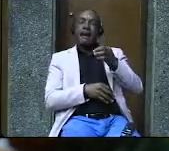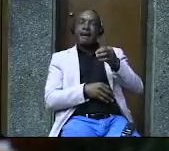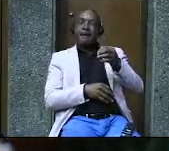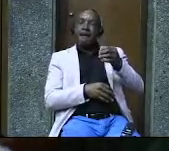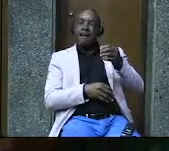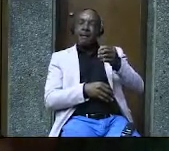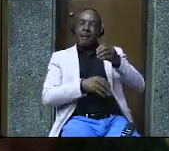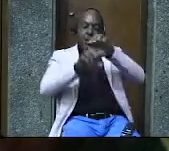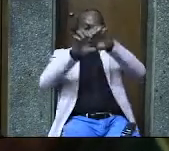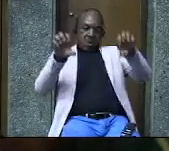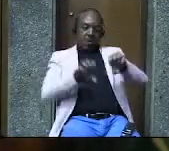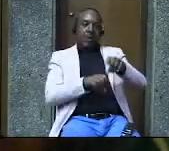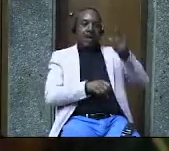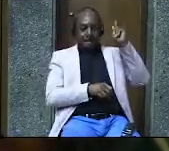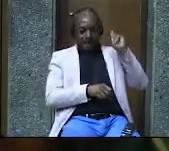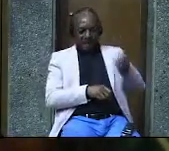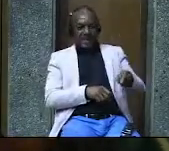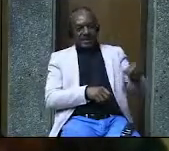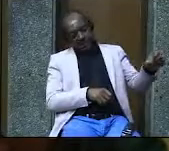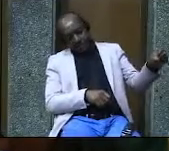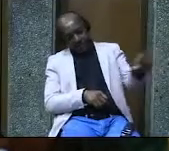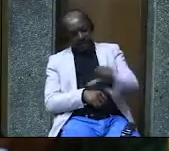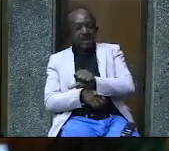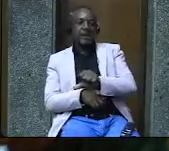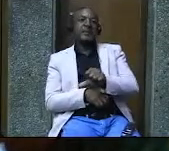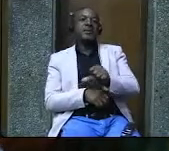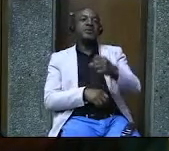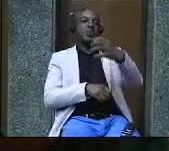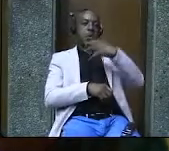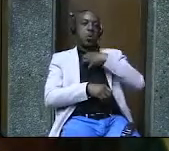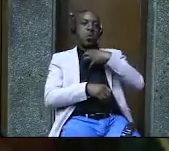So angisazi sengididekile ukuthi ukuclaima